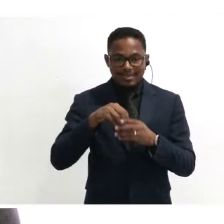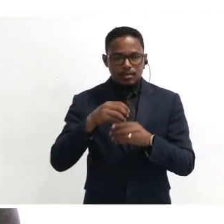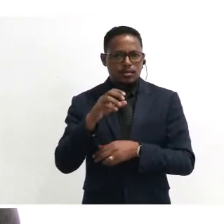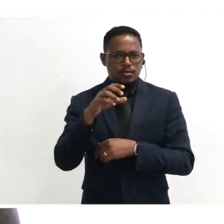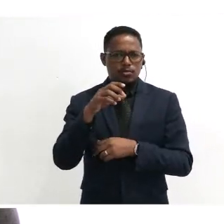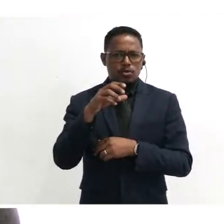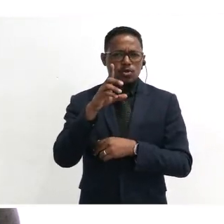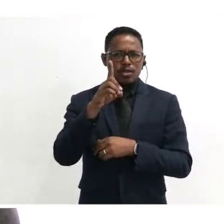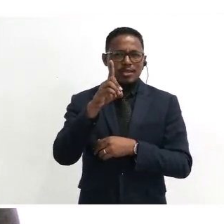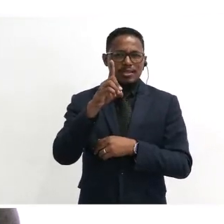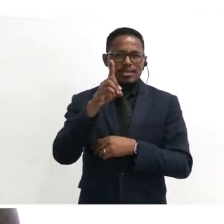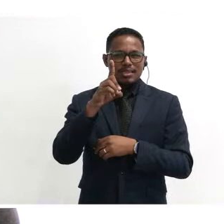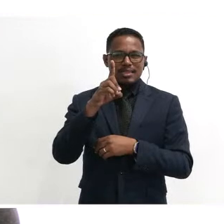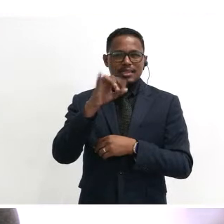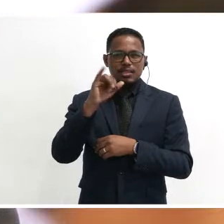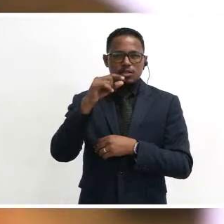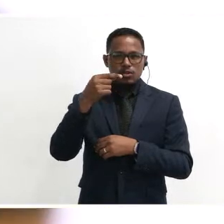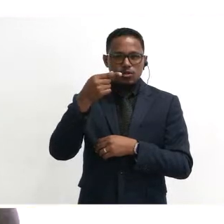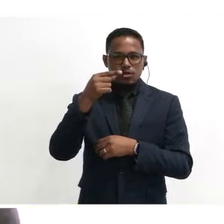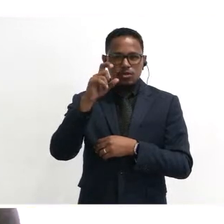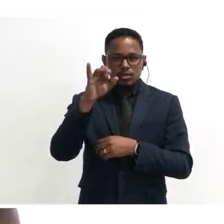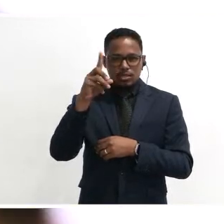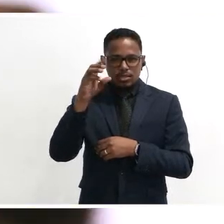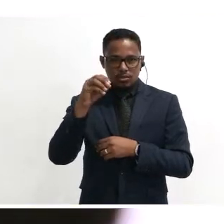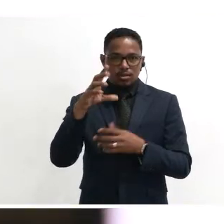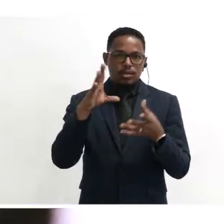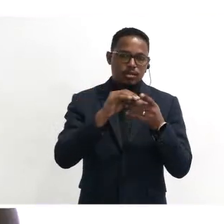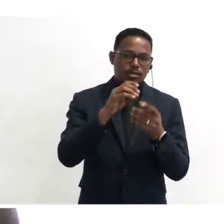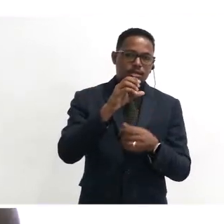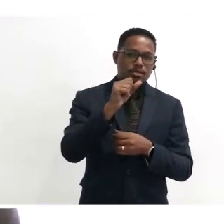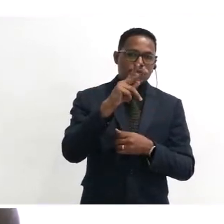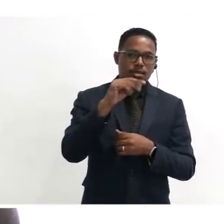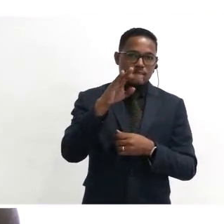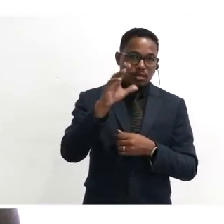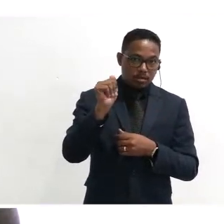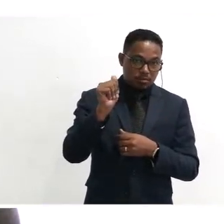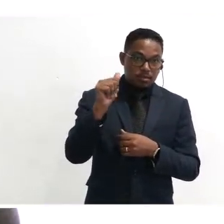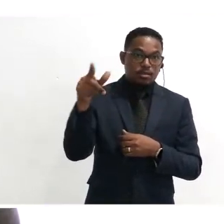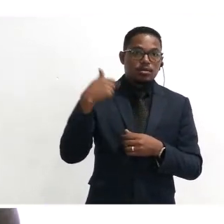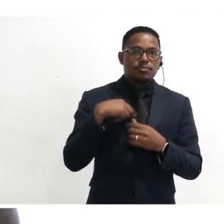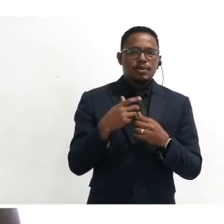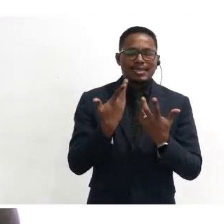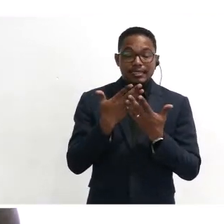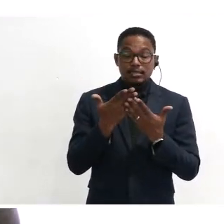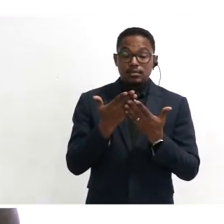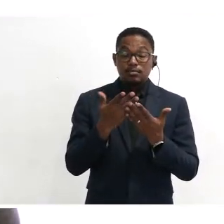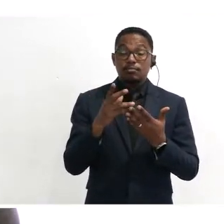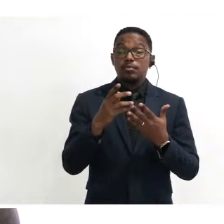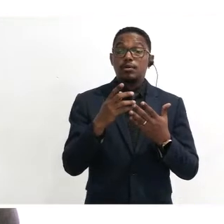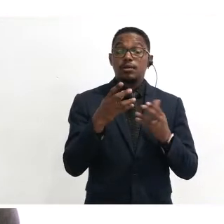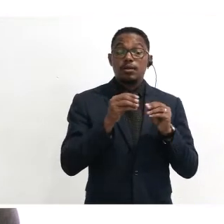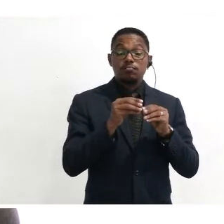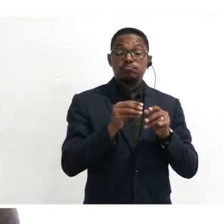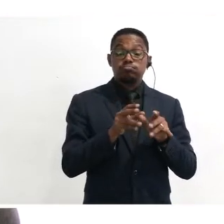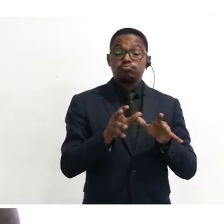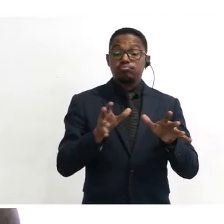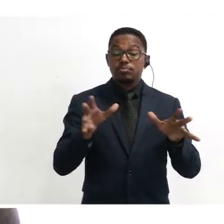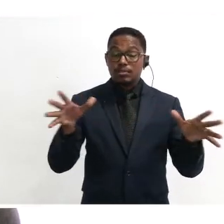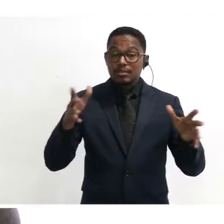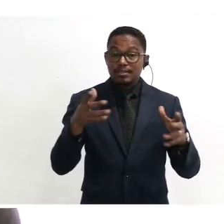the expansion rate of that material, it's not the same as silicon, but becomes closer to